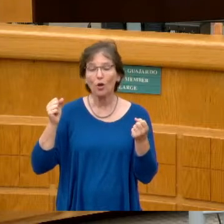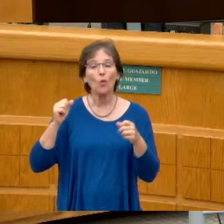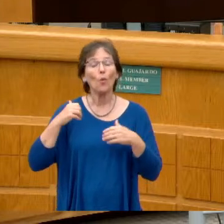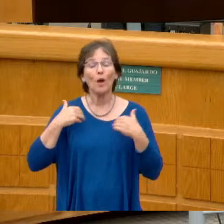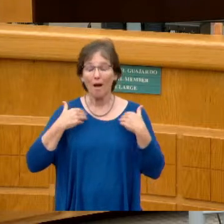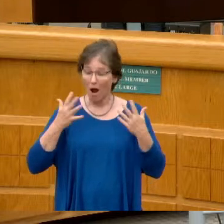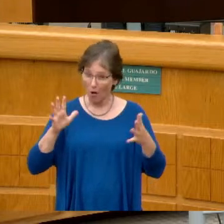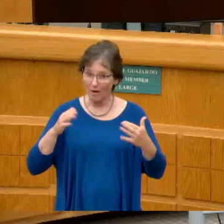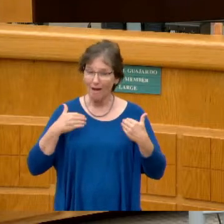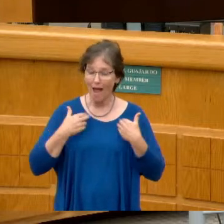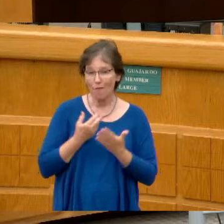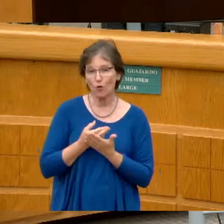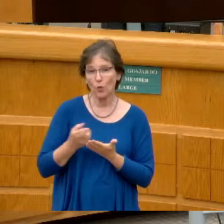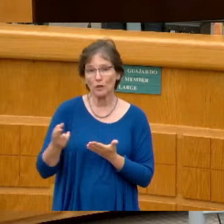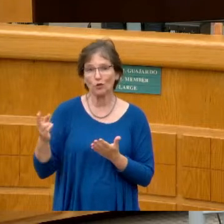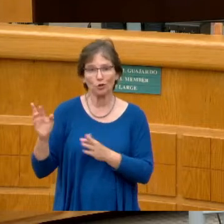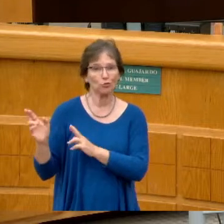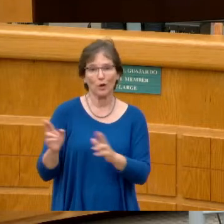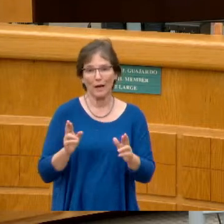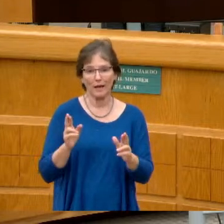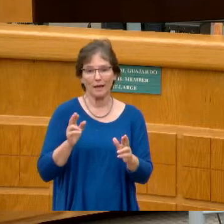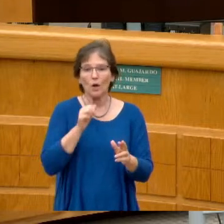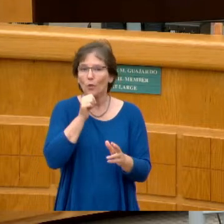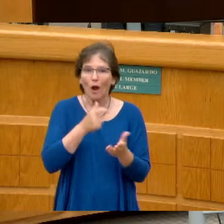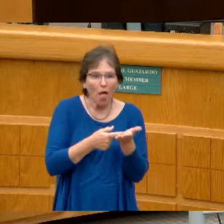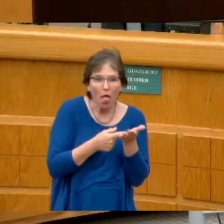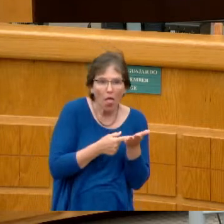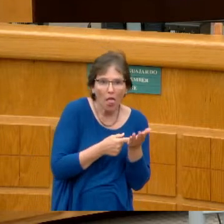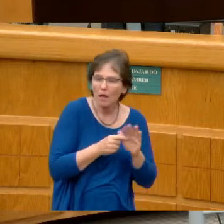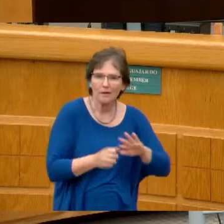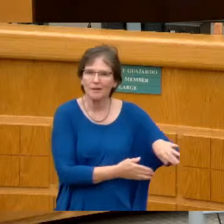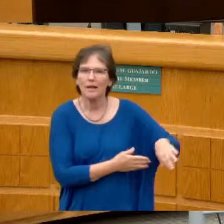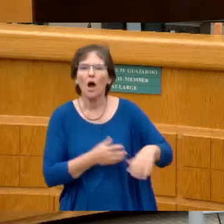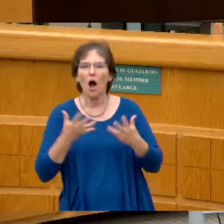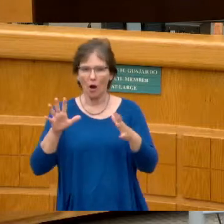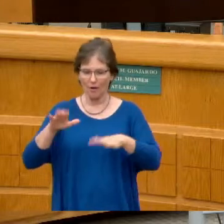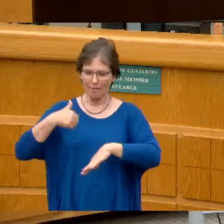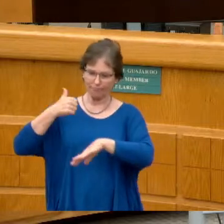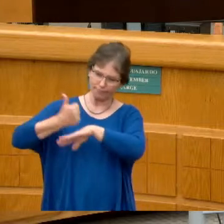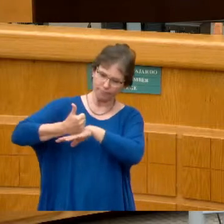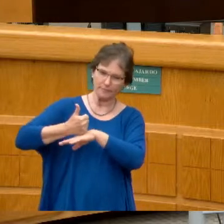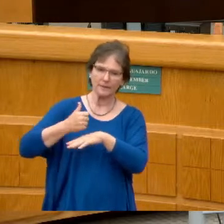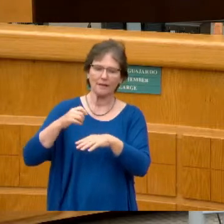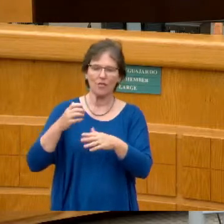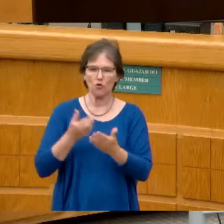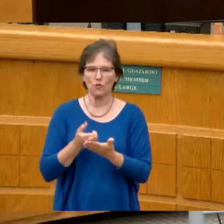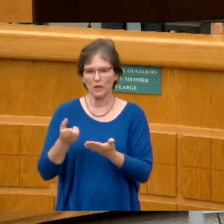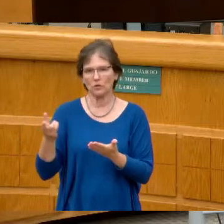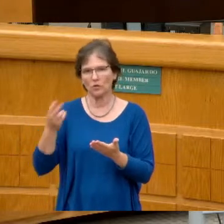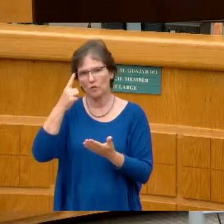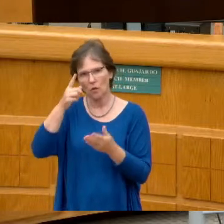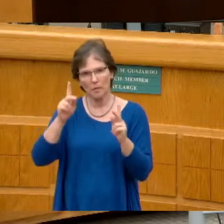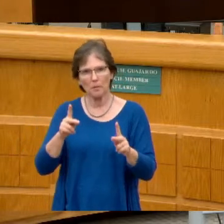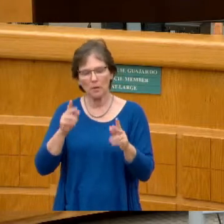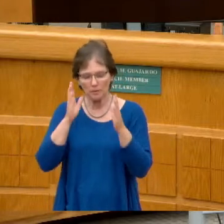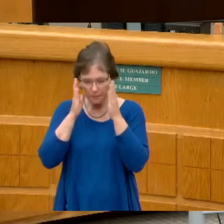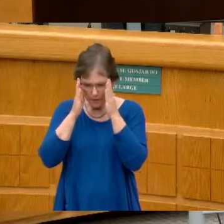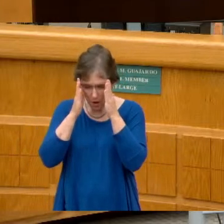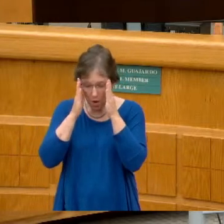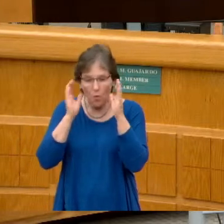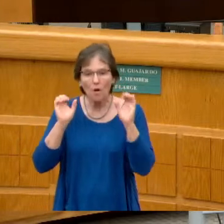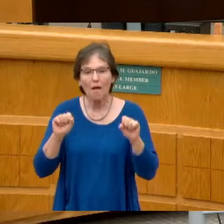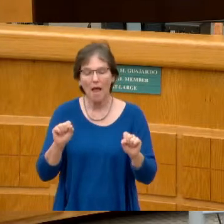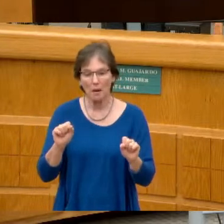handle capacity, the COVID clinic, the alternate care site, and a patient management system to track those who we've